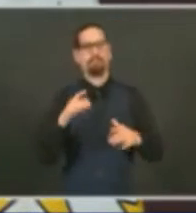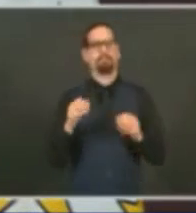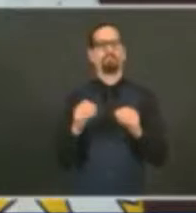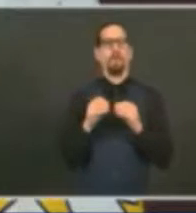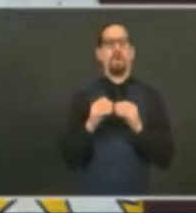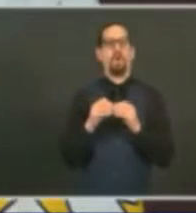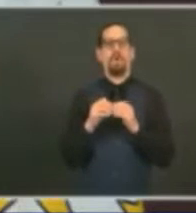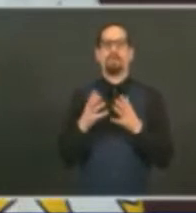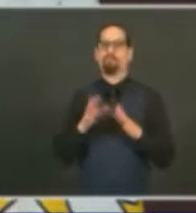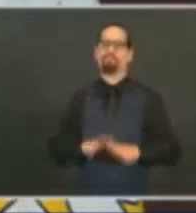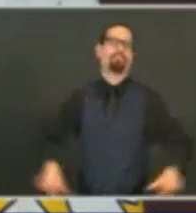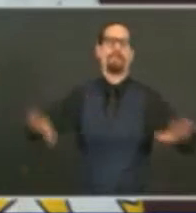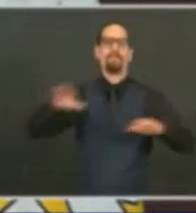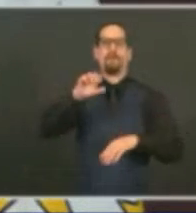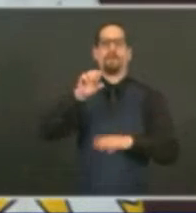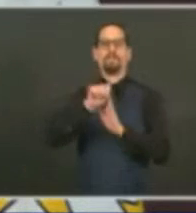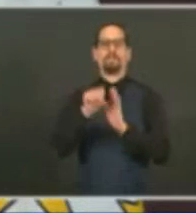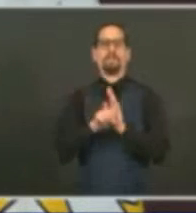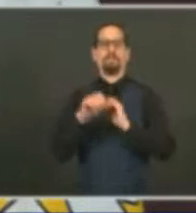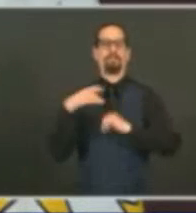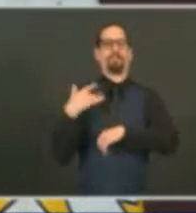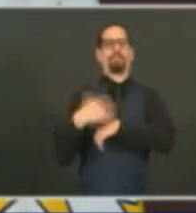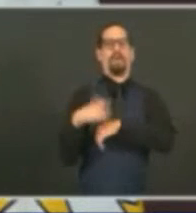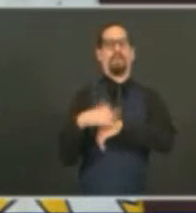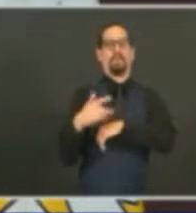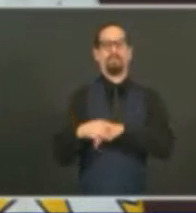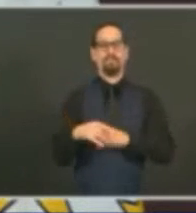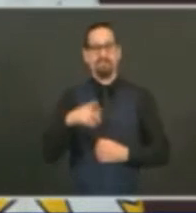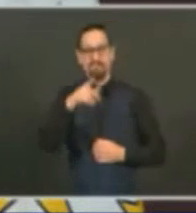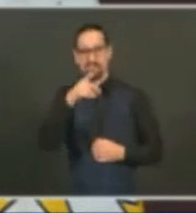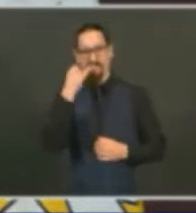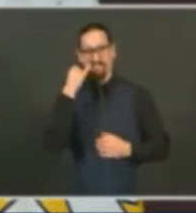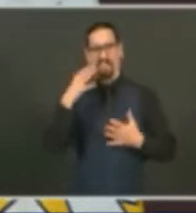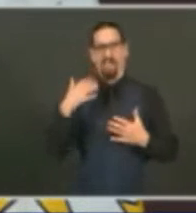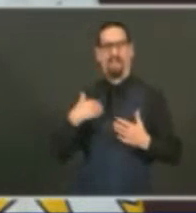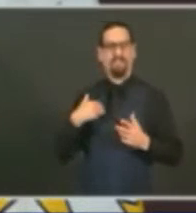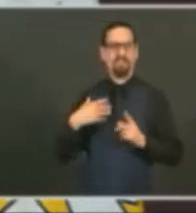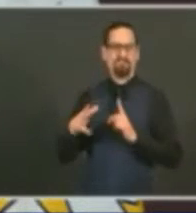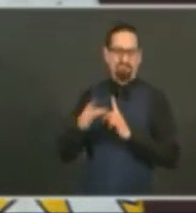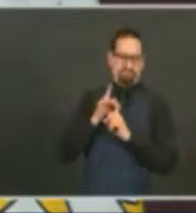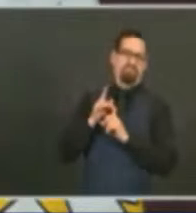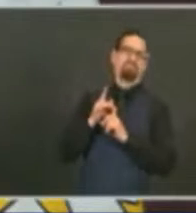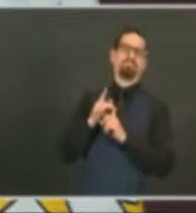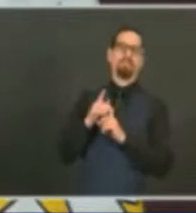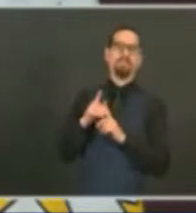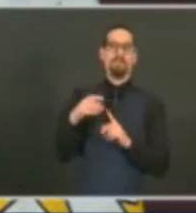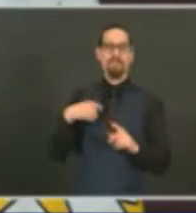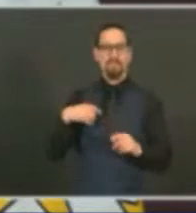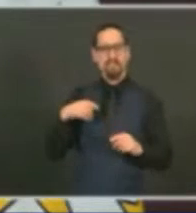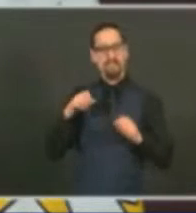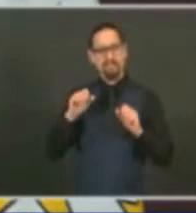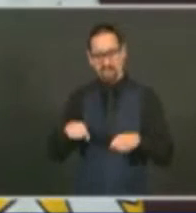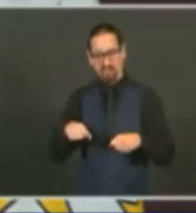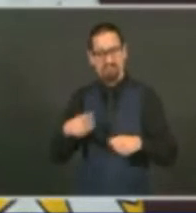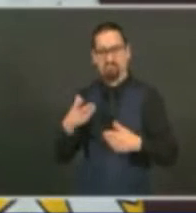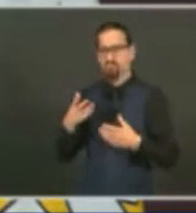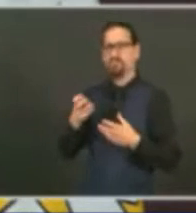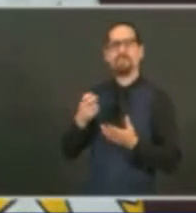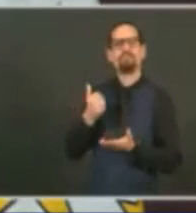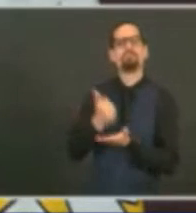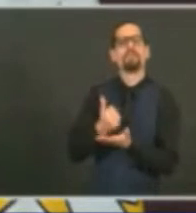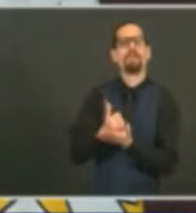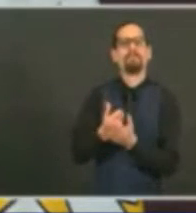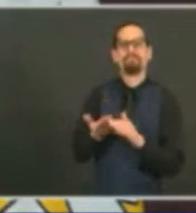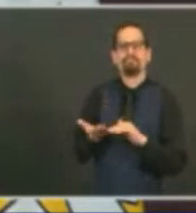those who are hardest hit, and get access to additional treatments options that are coming